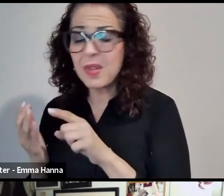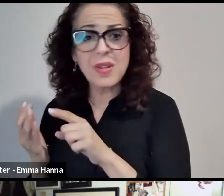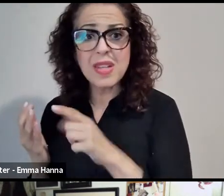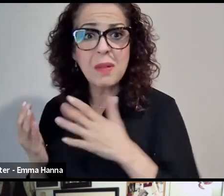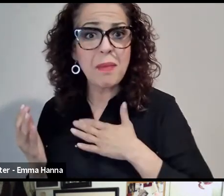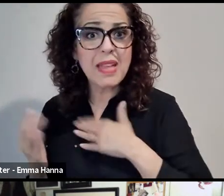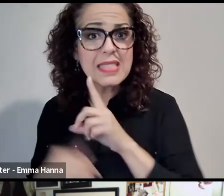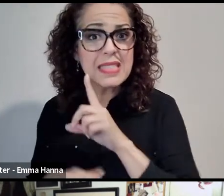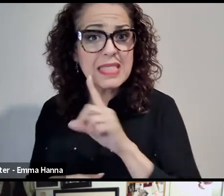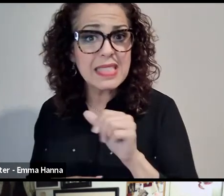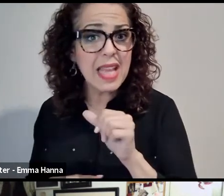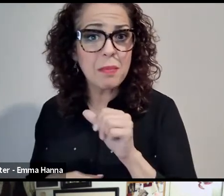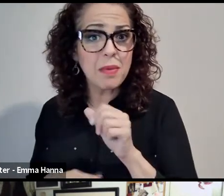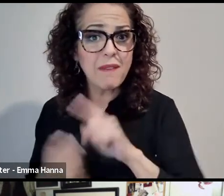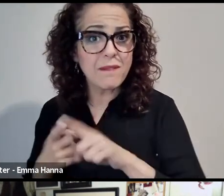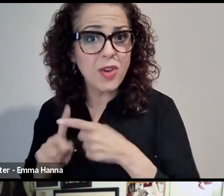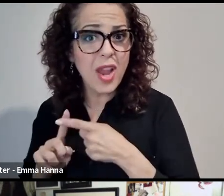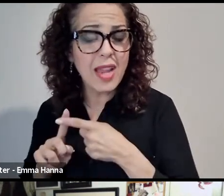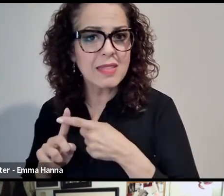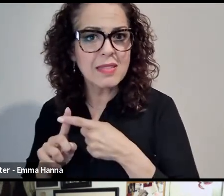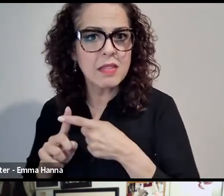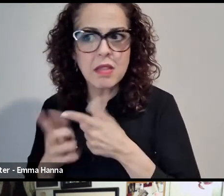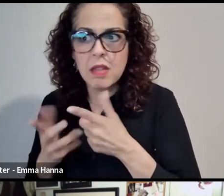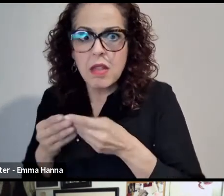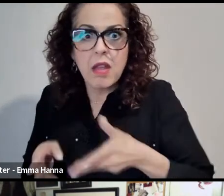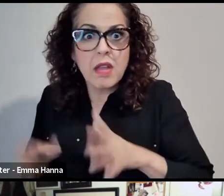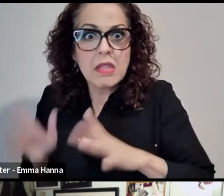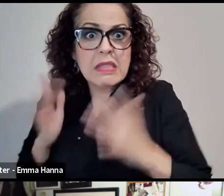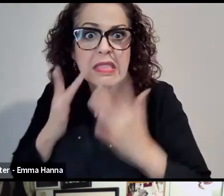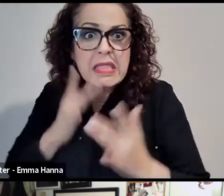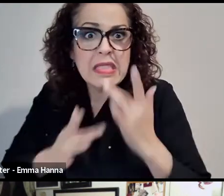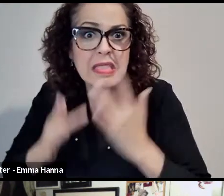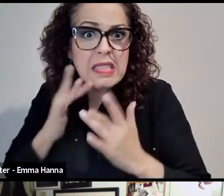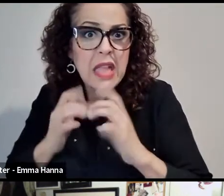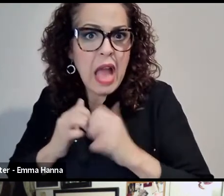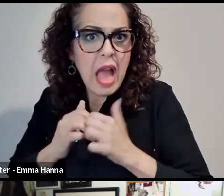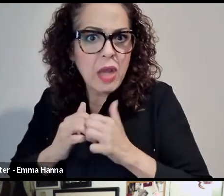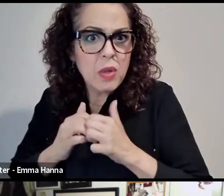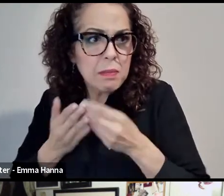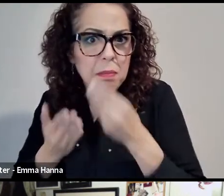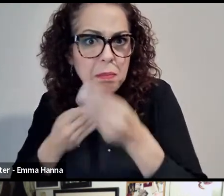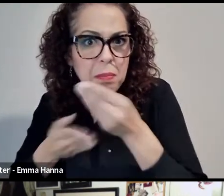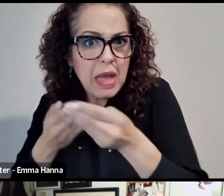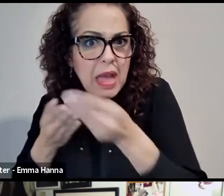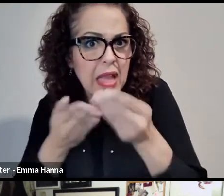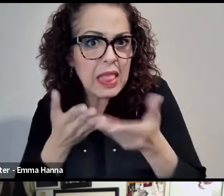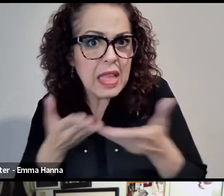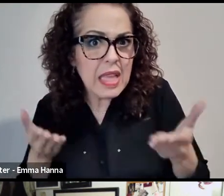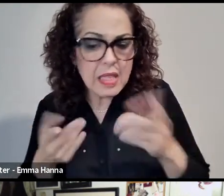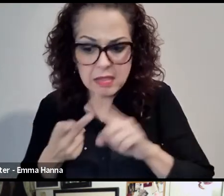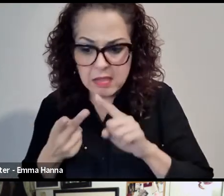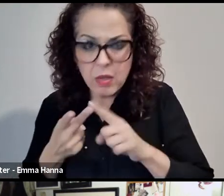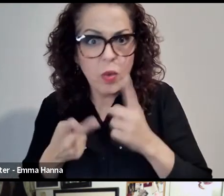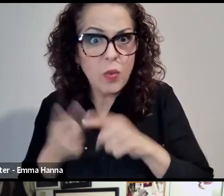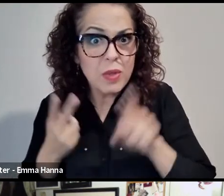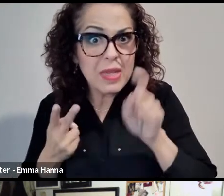practicalities. How do we get groceries now? What do we need to have on hand? Who is out there to